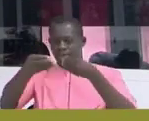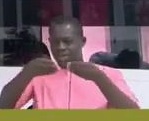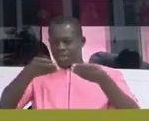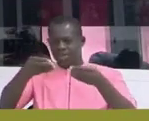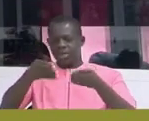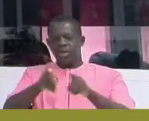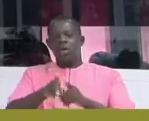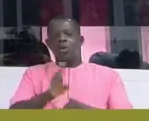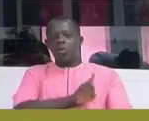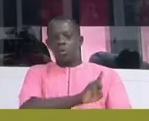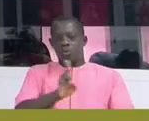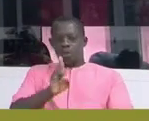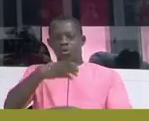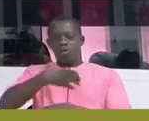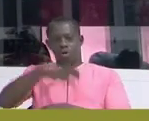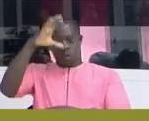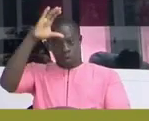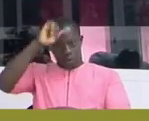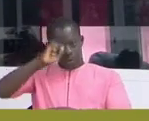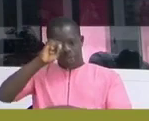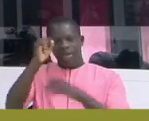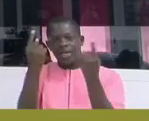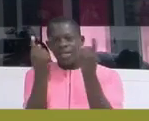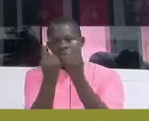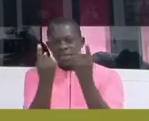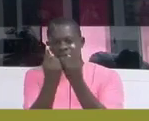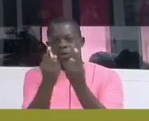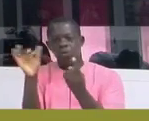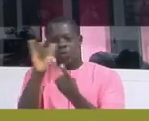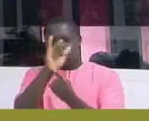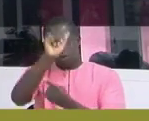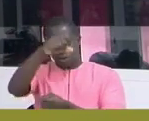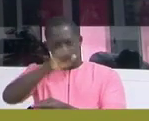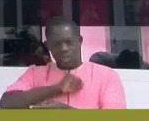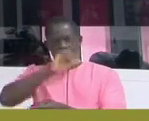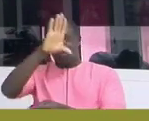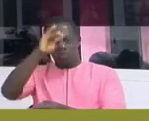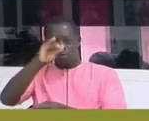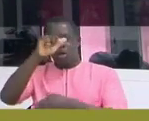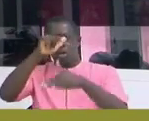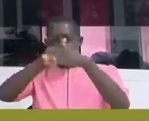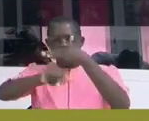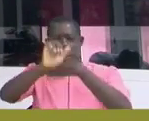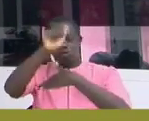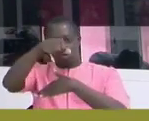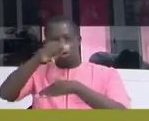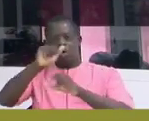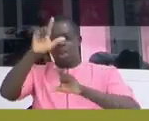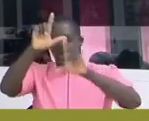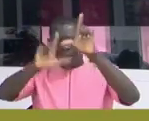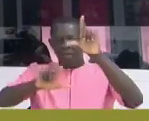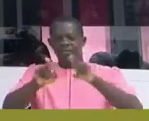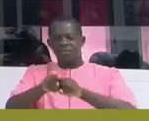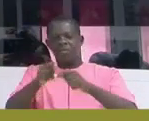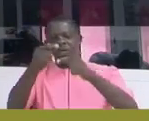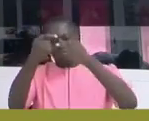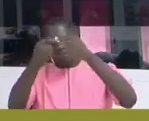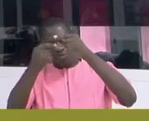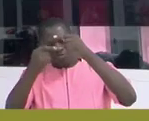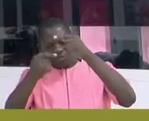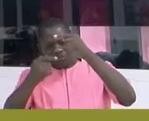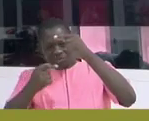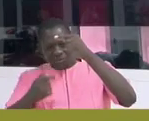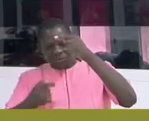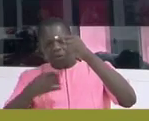understand the things that you did in your life in chronological order. Tell us about yourself, who you are.